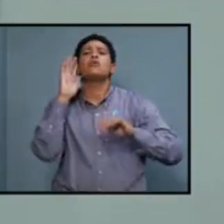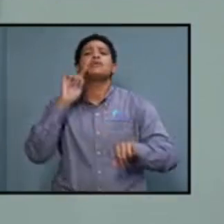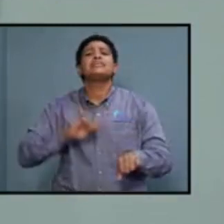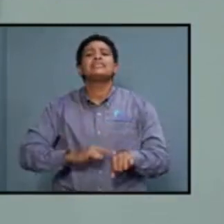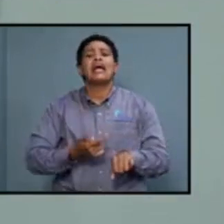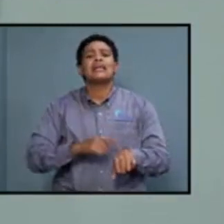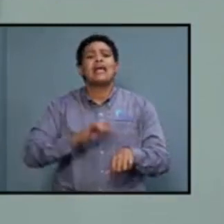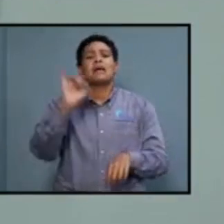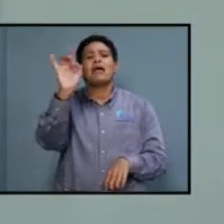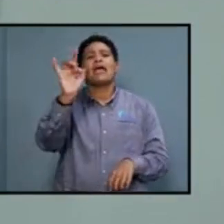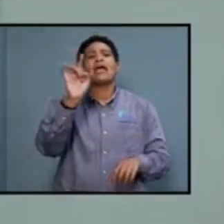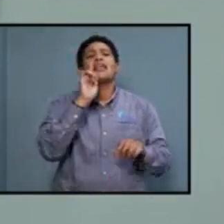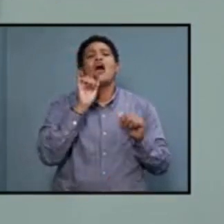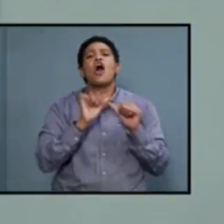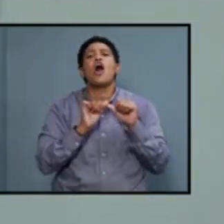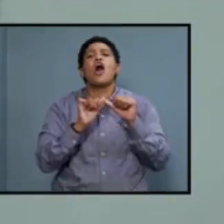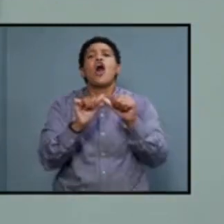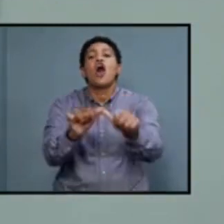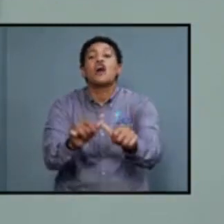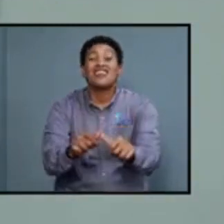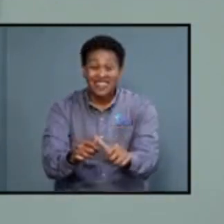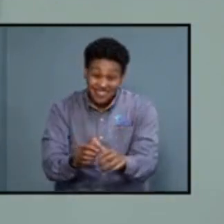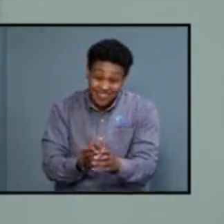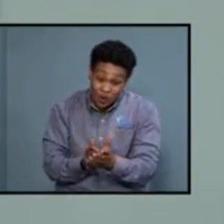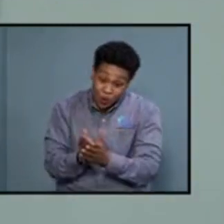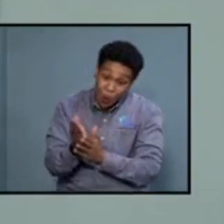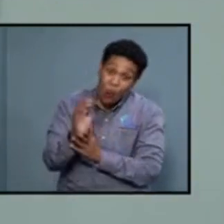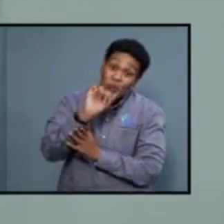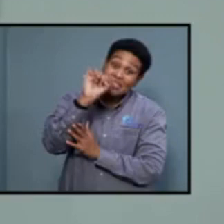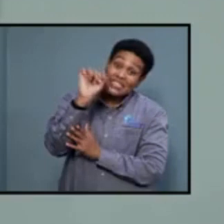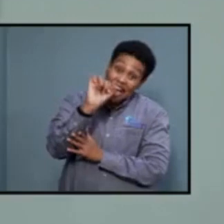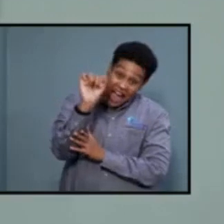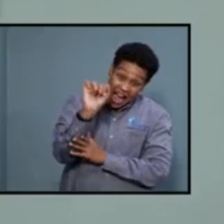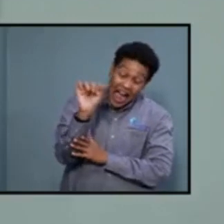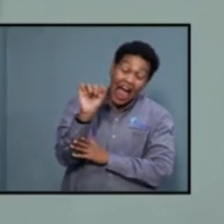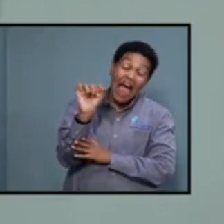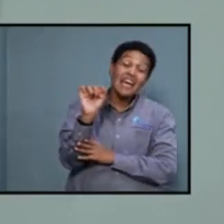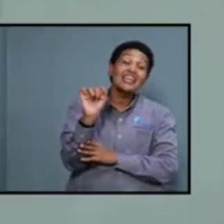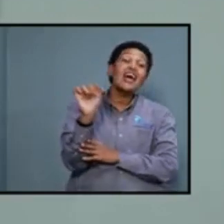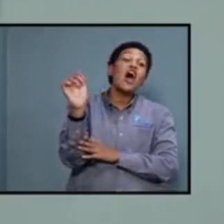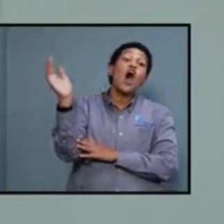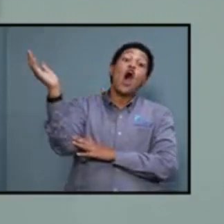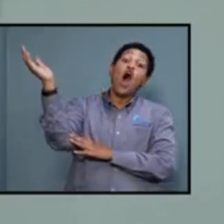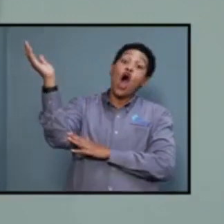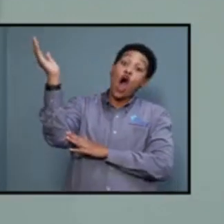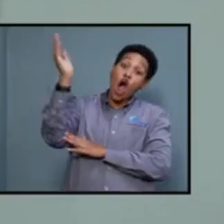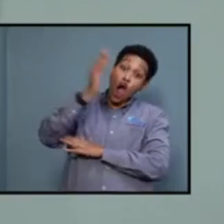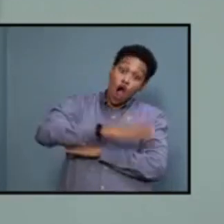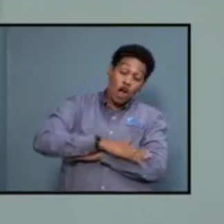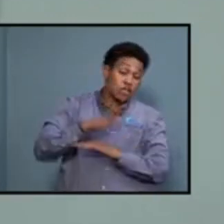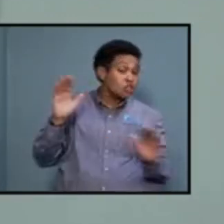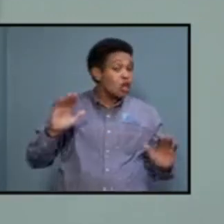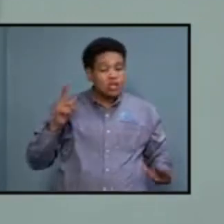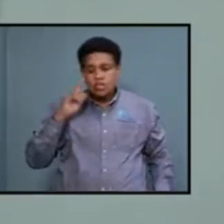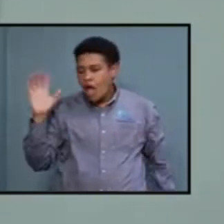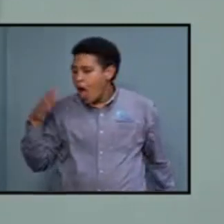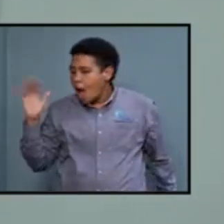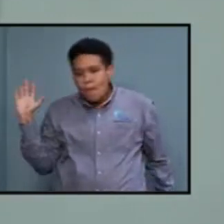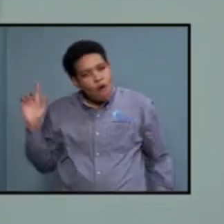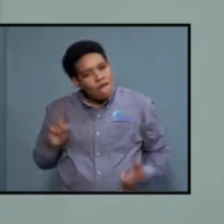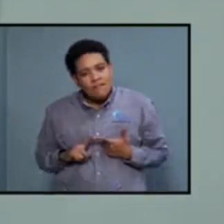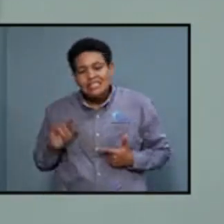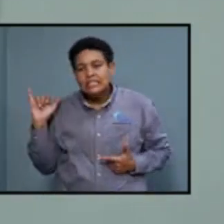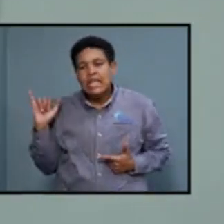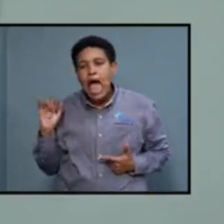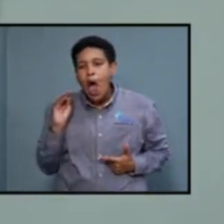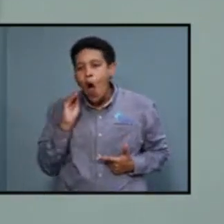at 8 pm and continue through the rest of saturday the entire day on sunday monday and tuesday